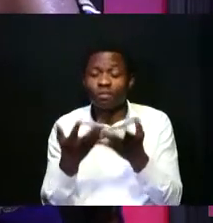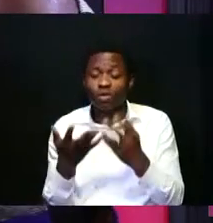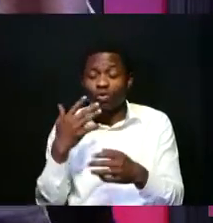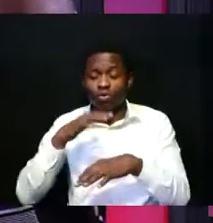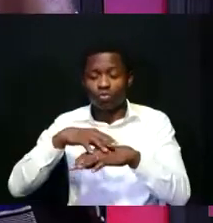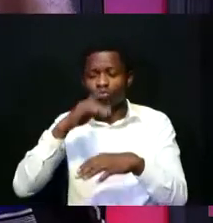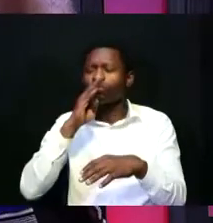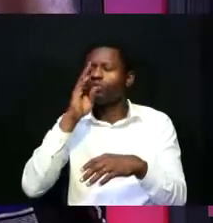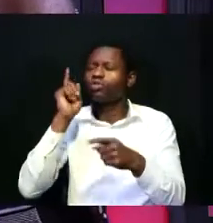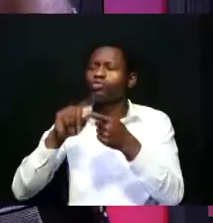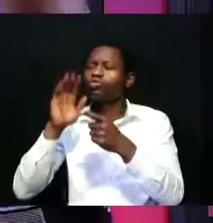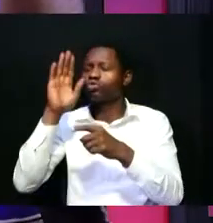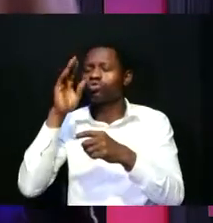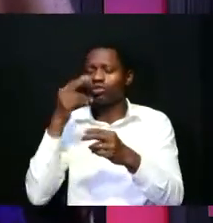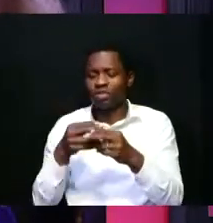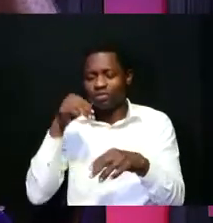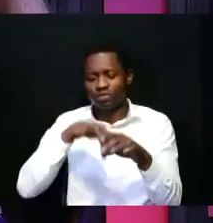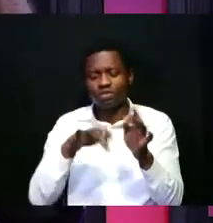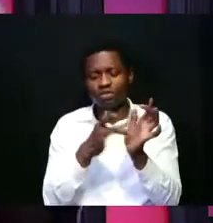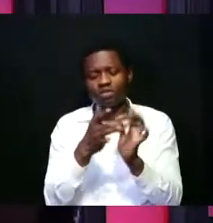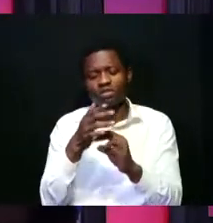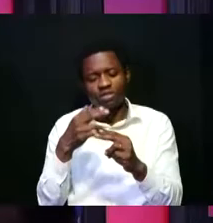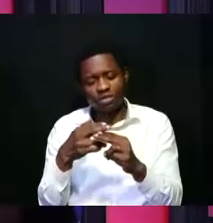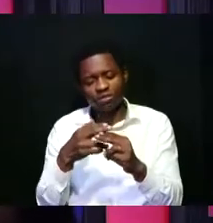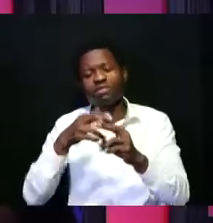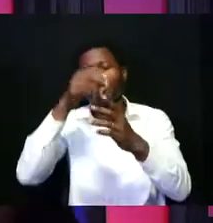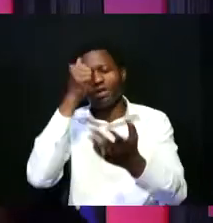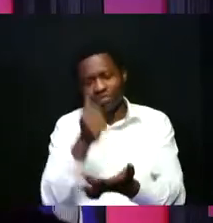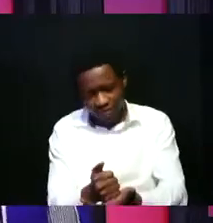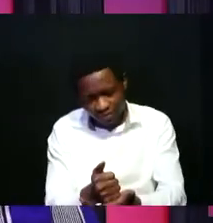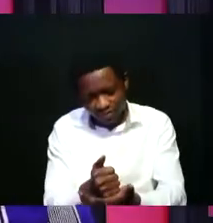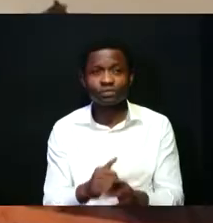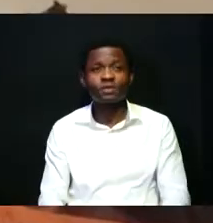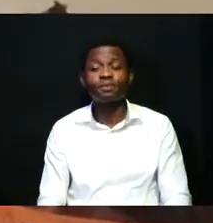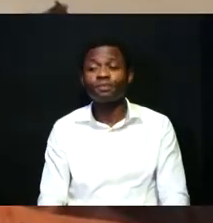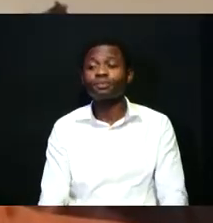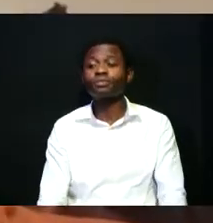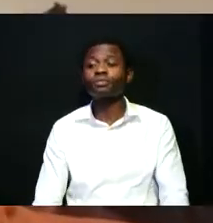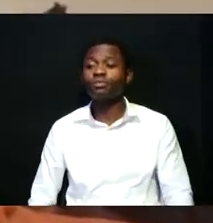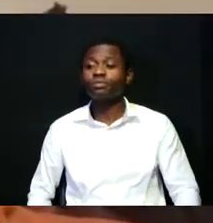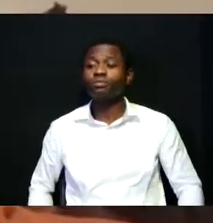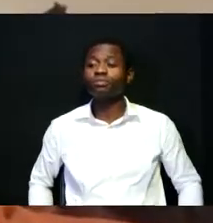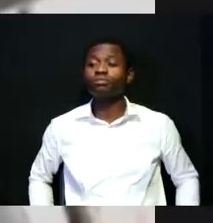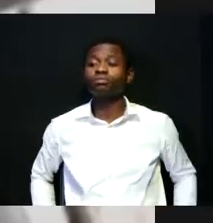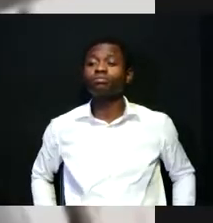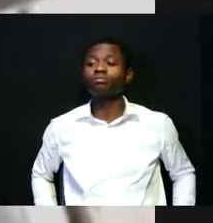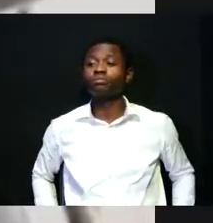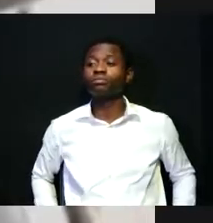be unto your name. In Jesus' name, amen. Amen.